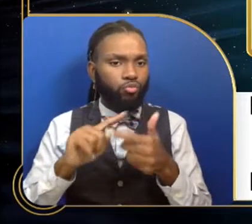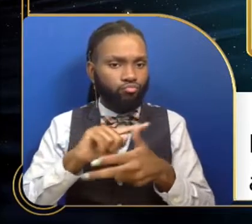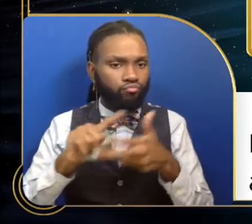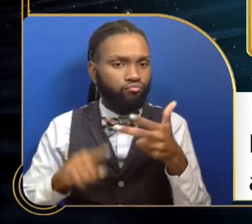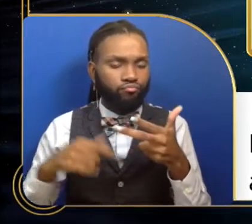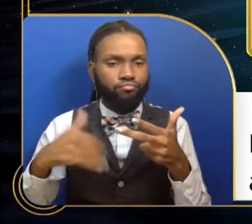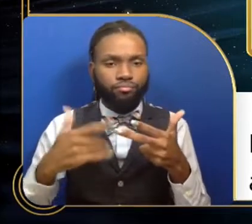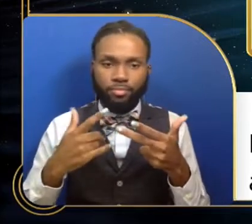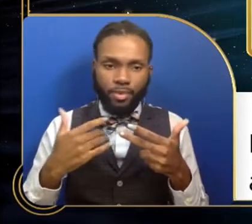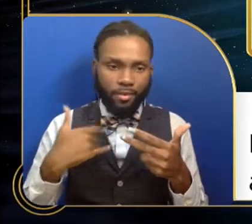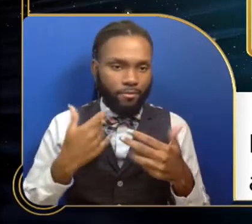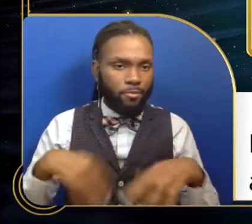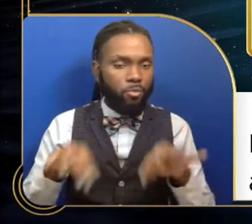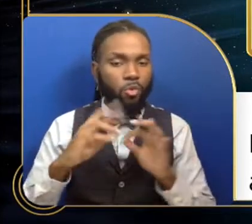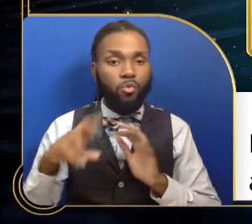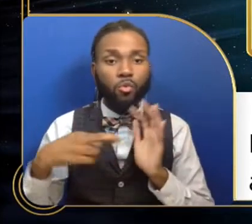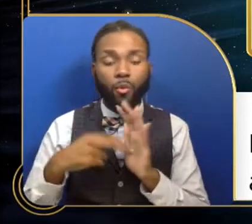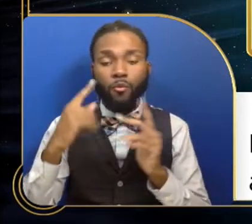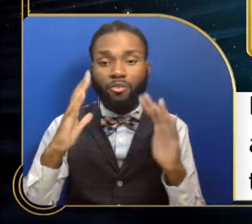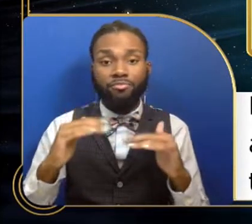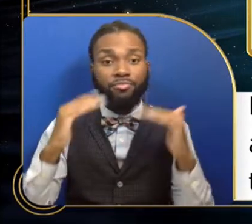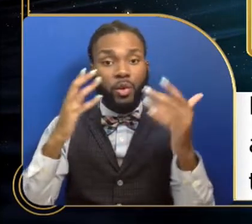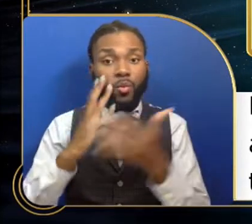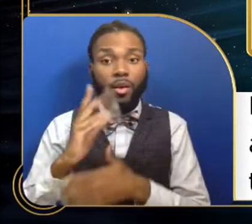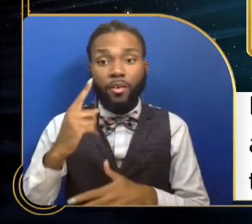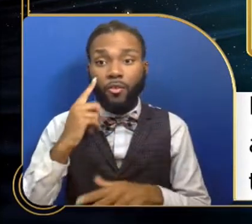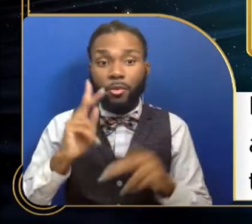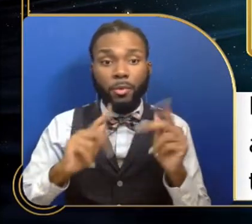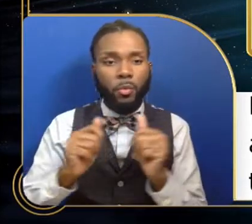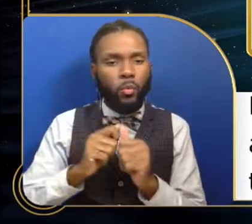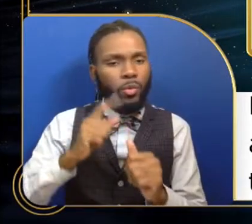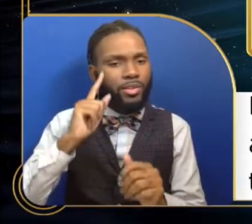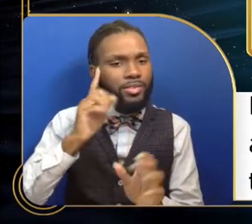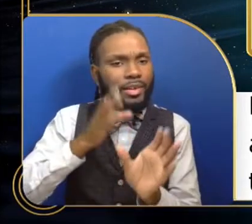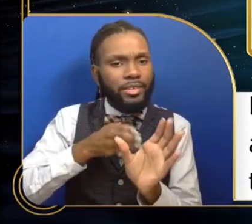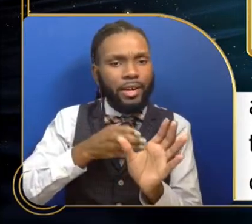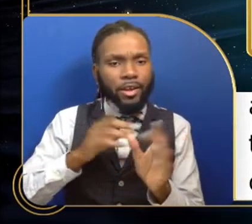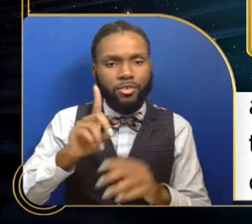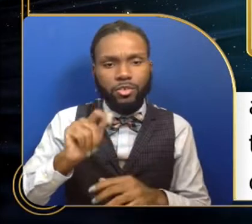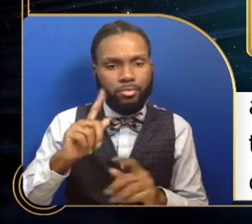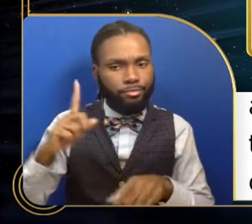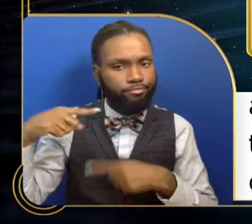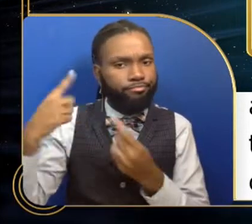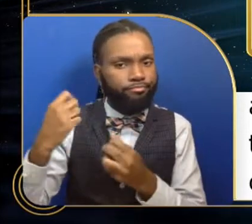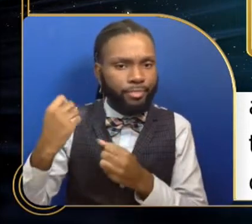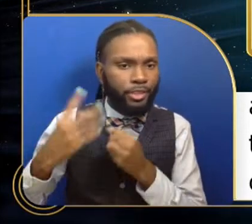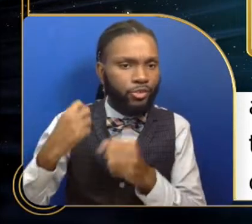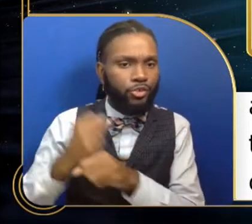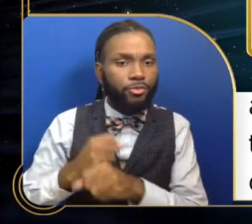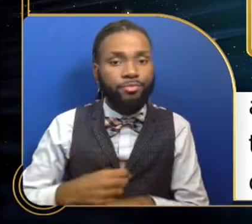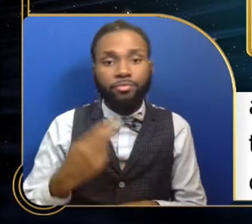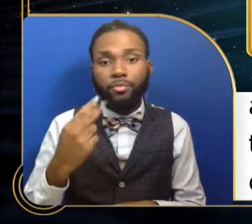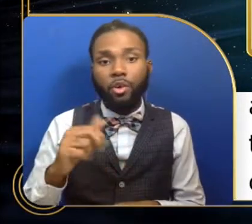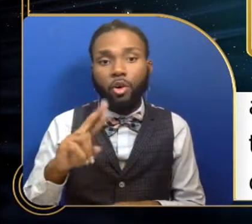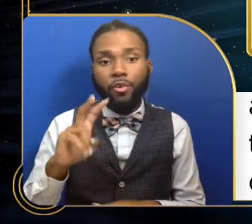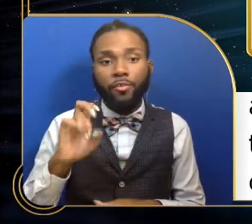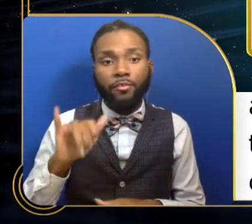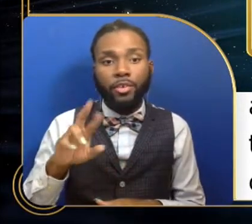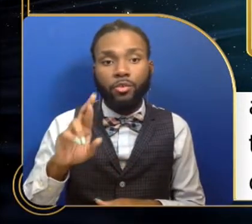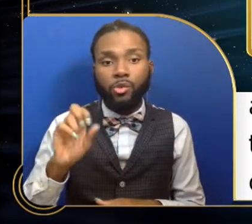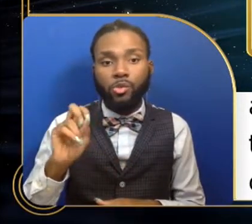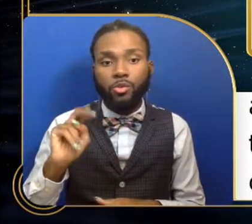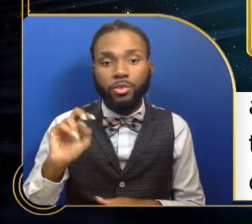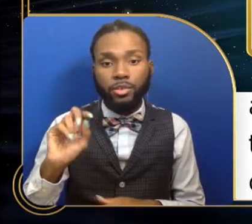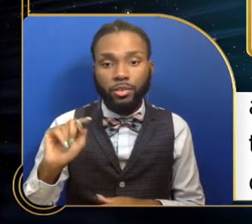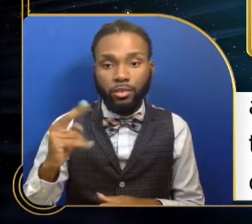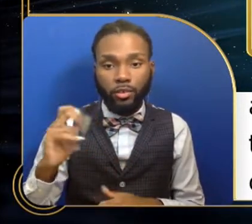roles in advancing the rights of people with psychiatric disabilities over many years: Harvey Rosenthal, Laura Van Tosh,